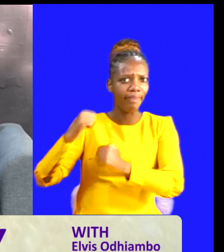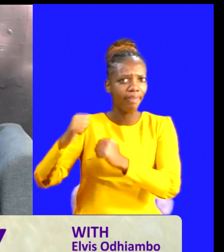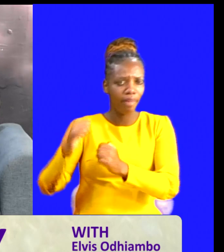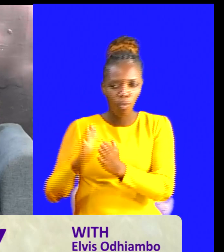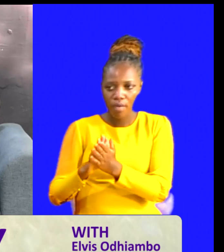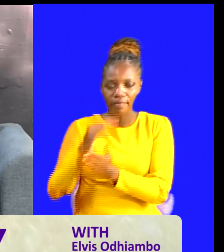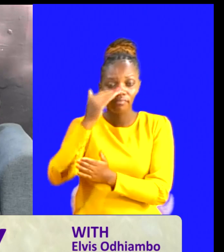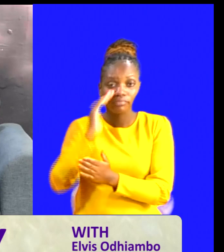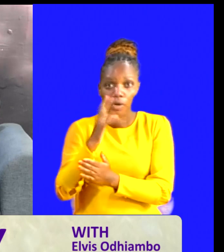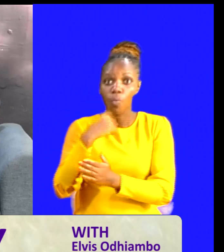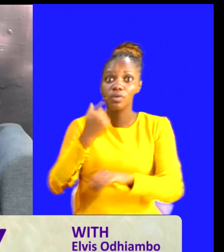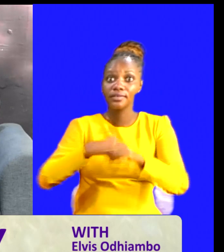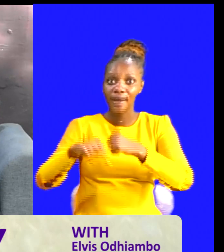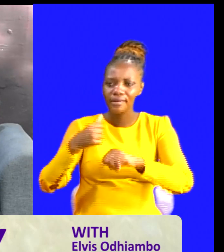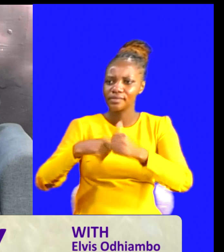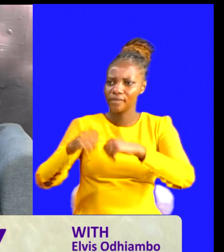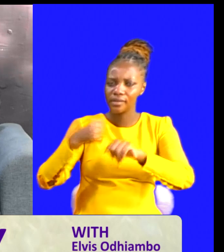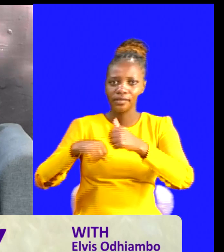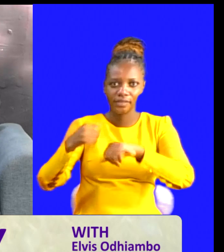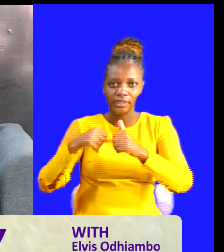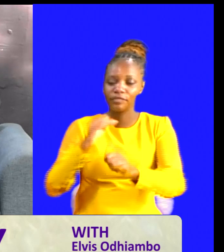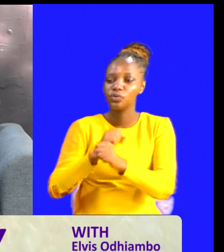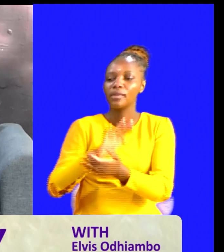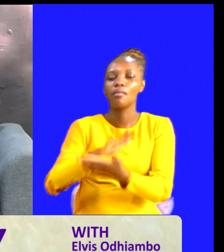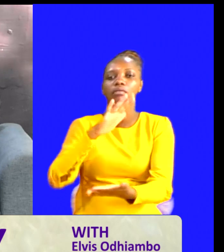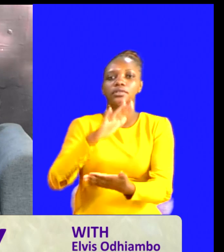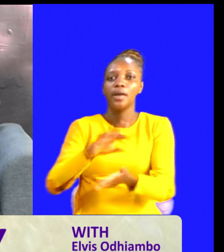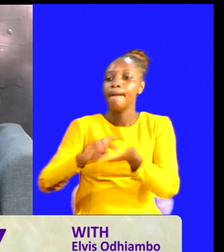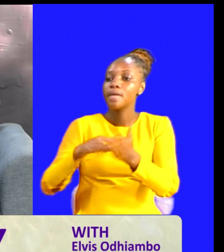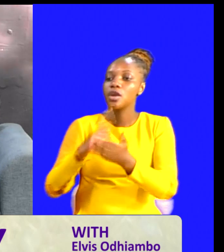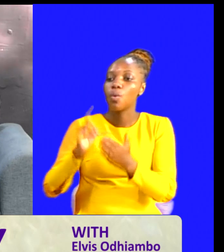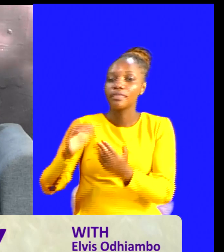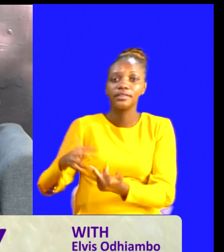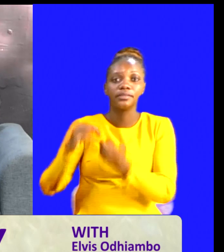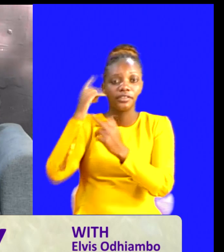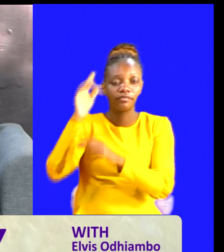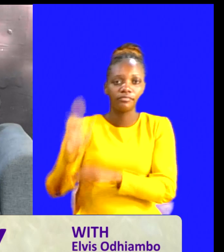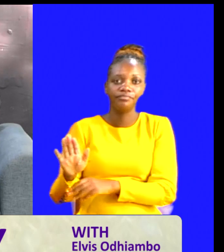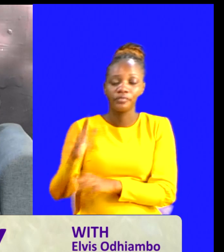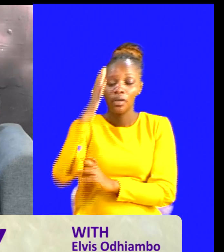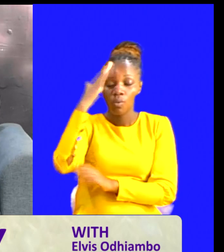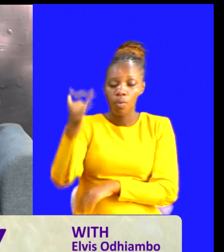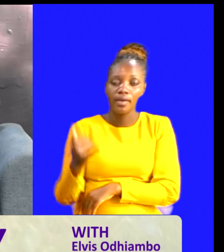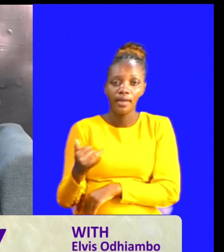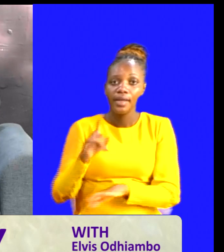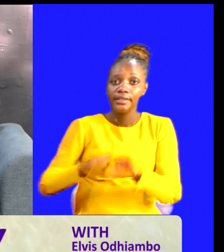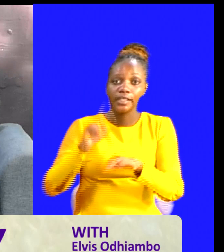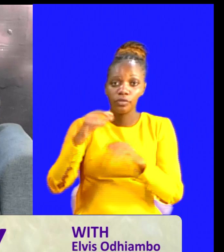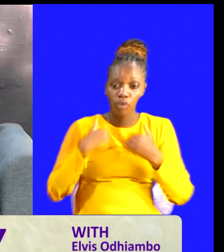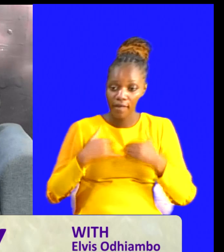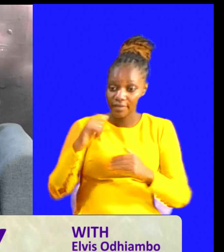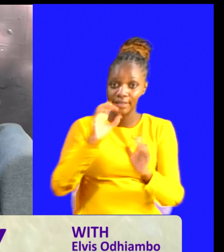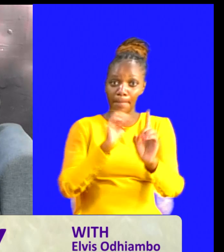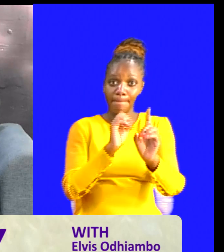active. That is Eliud Kipchoge, who is still doing the most. So that is very special to someone, because when you have such a mentor